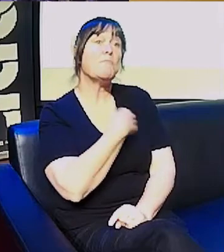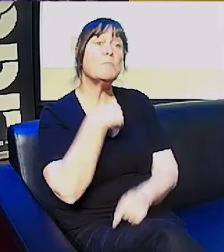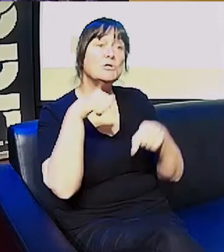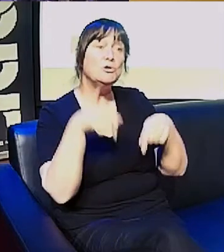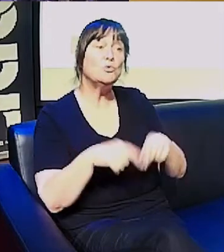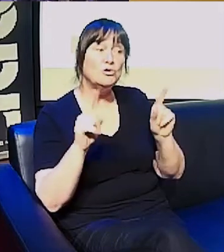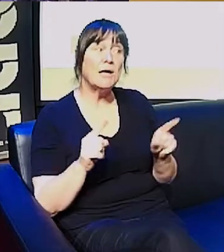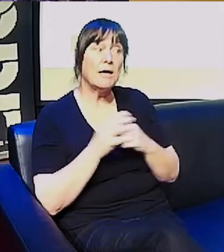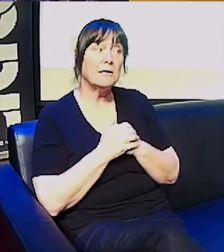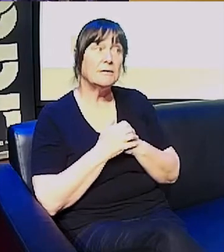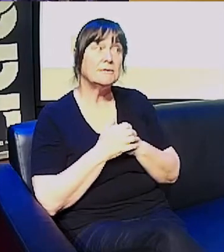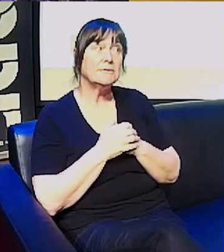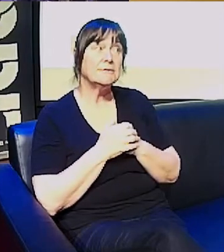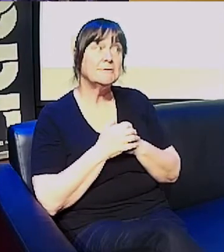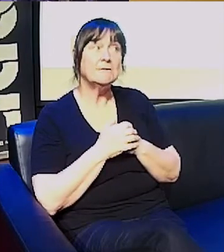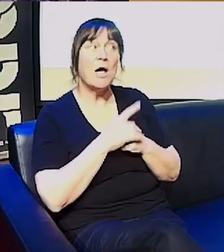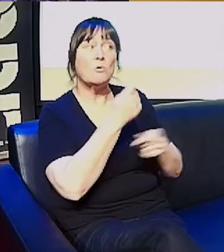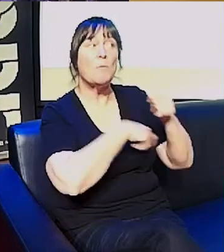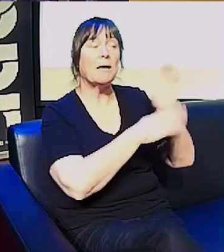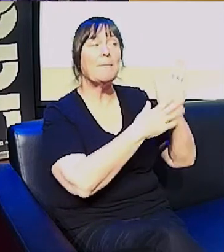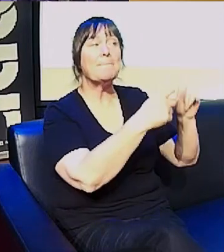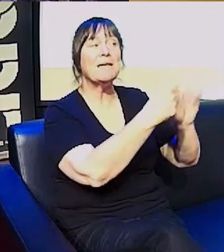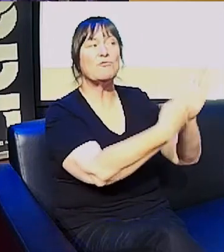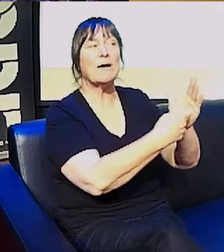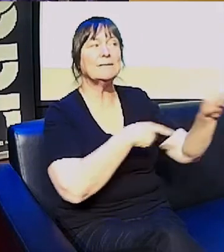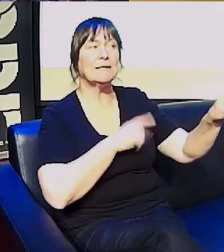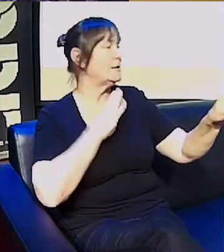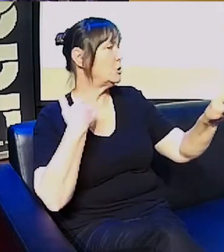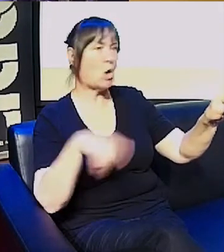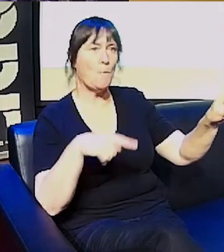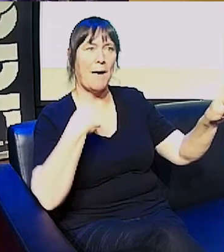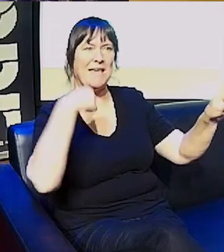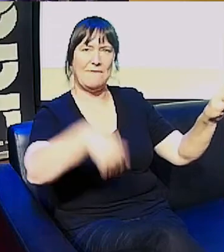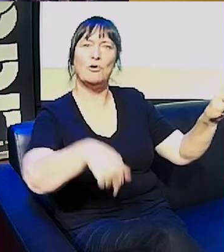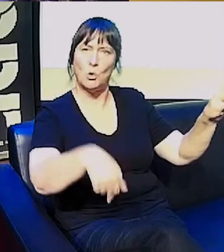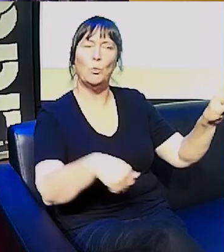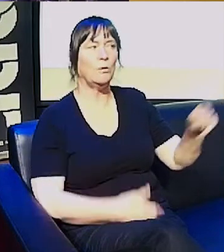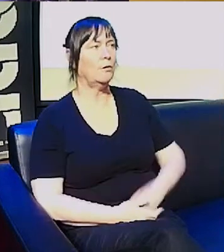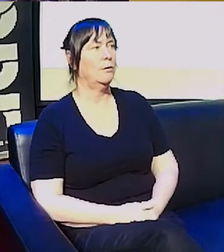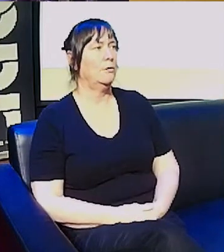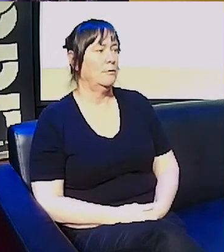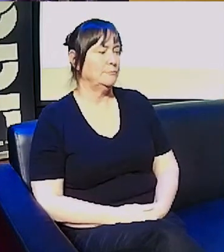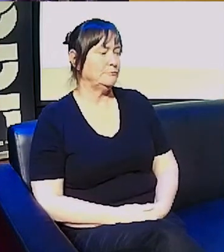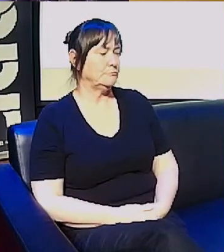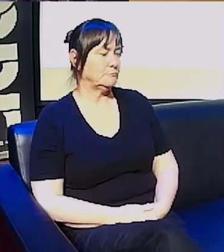will not be the MP for the Rangitikei. There you go.